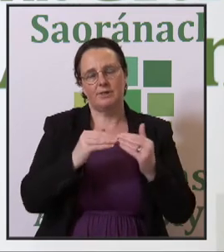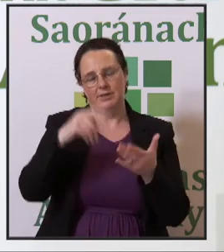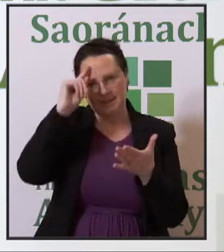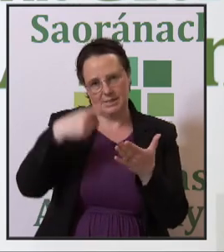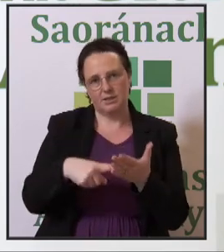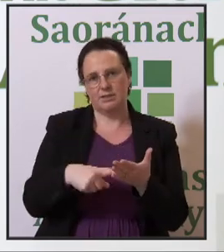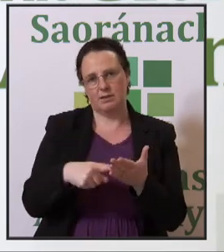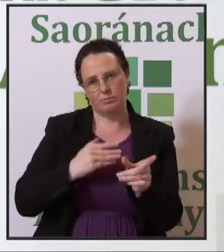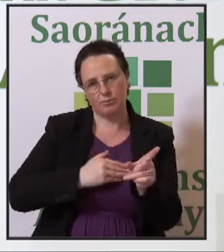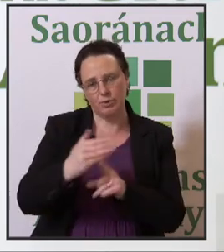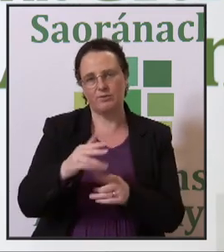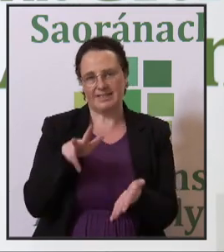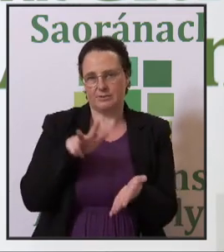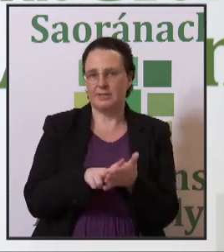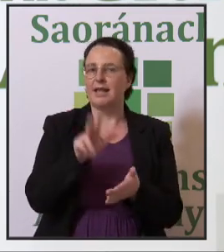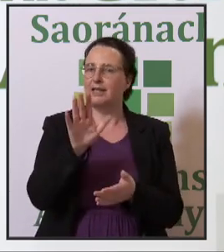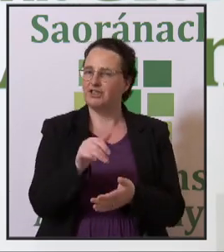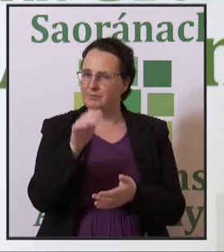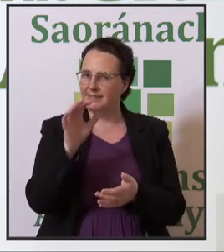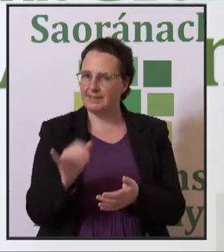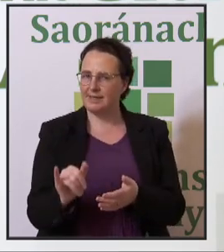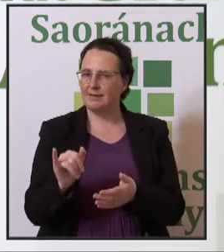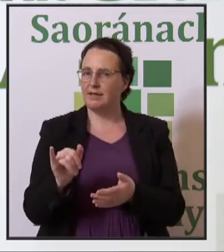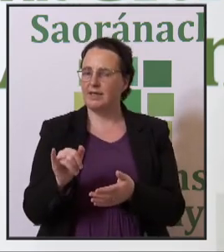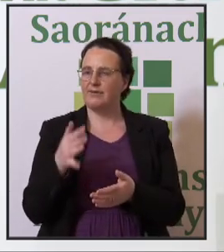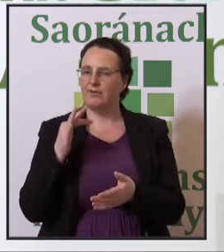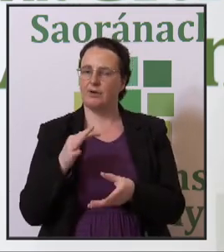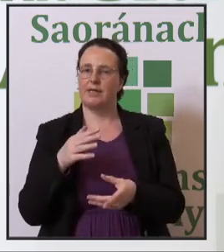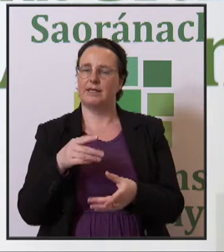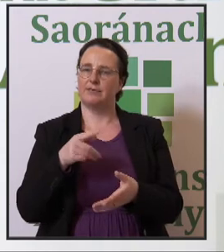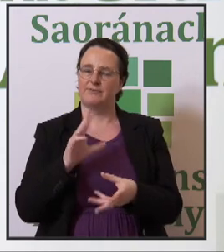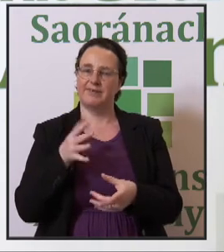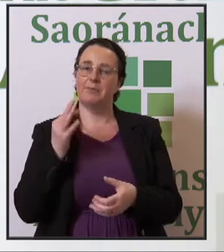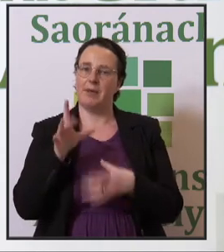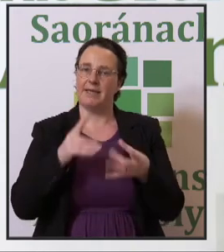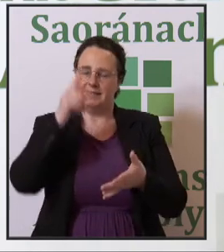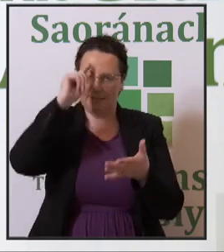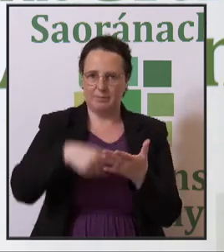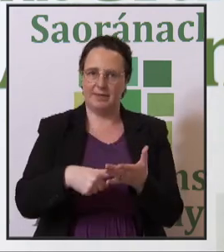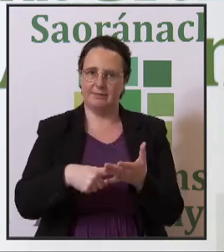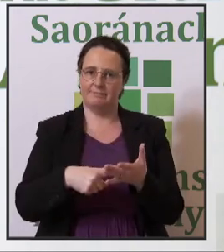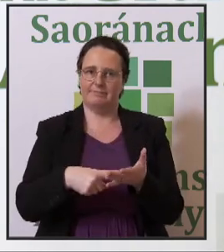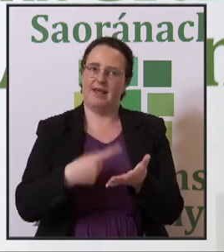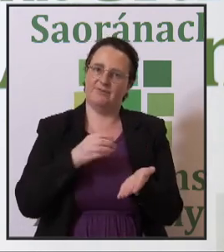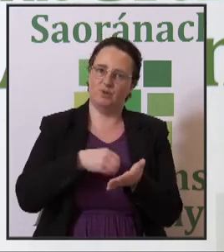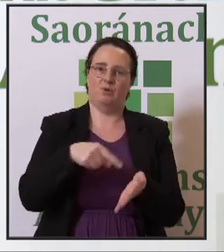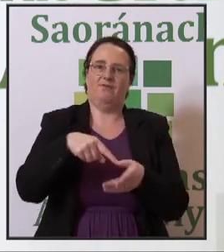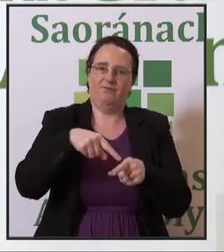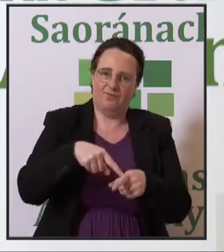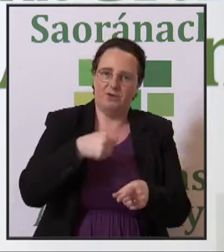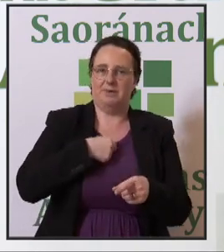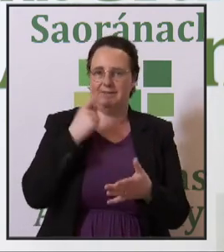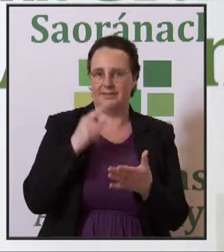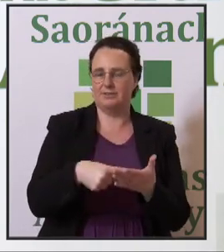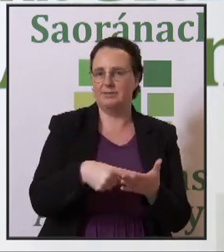legitimacy as those bound by a decision are involved in making it. In terms of expertise, their value lies